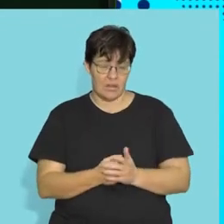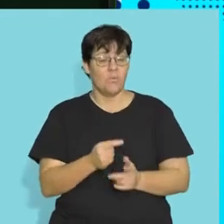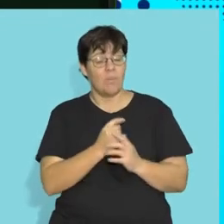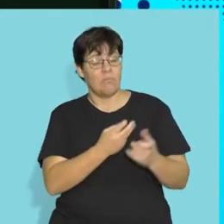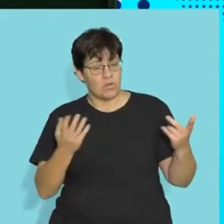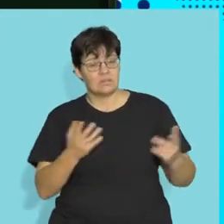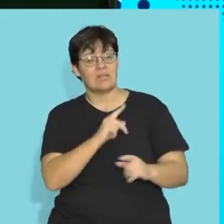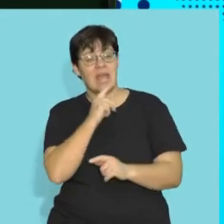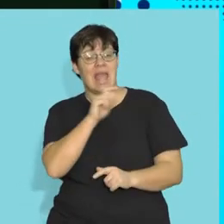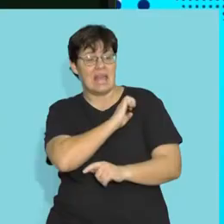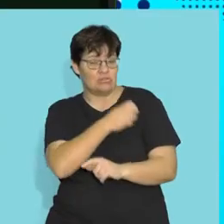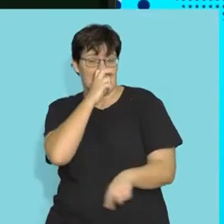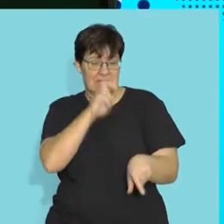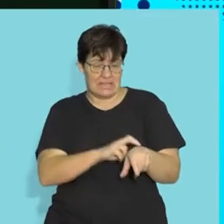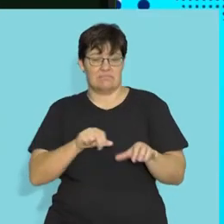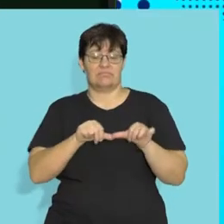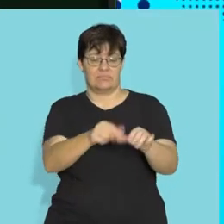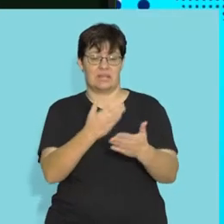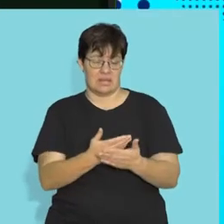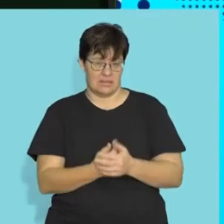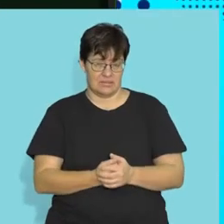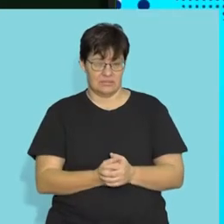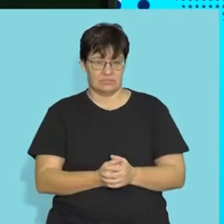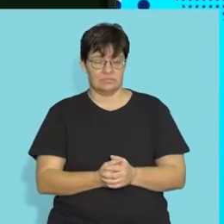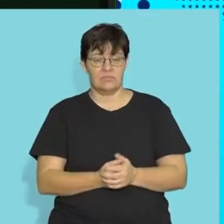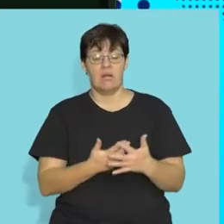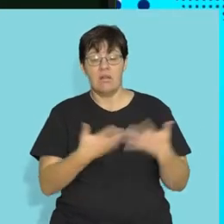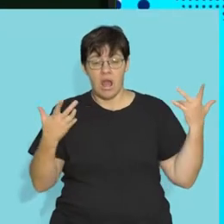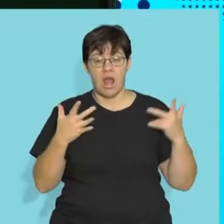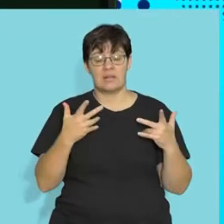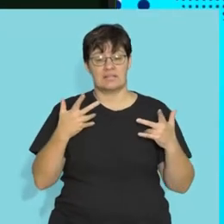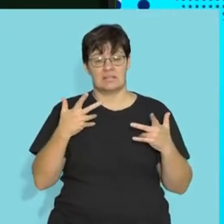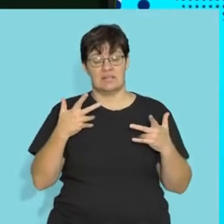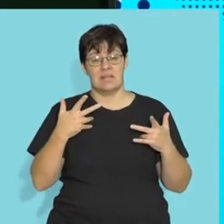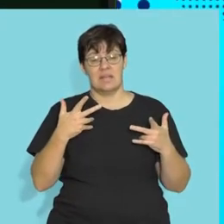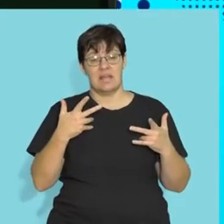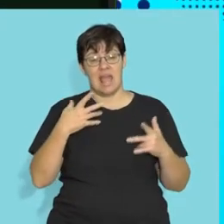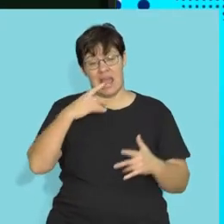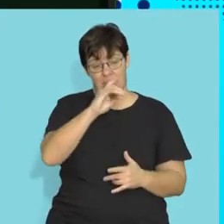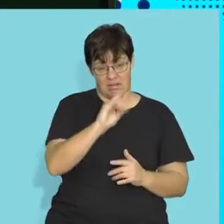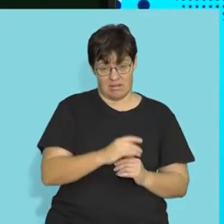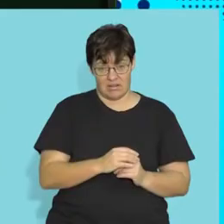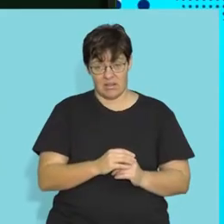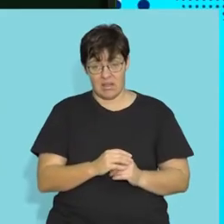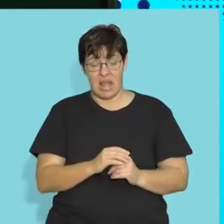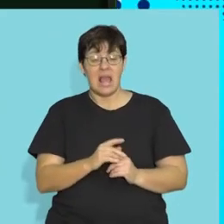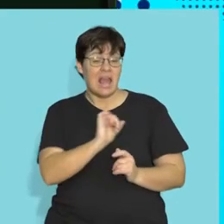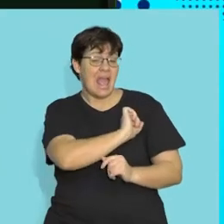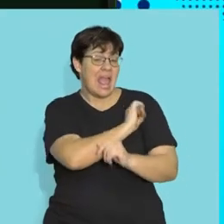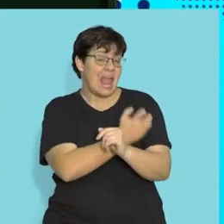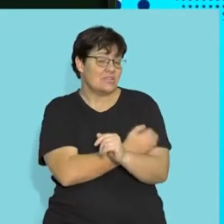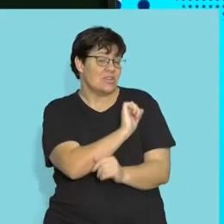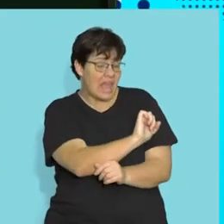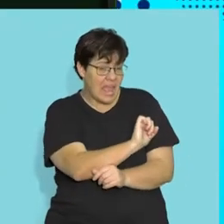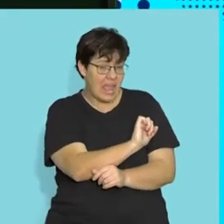of the energy is important in them surviving. We often see that in your larger predators, that they've got to conserve the